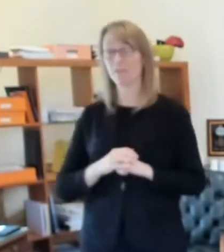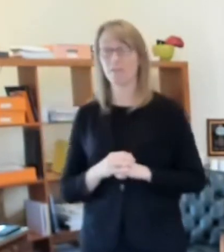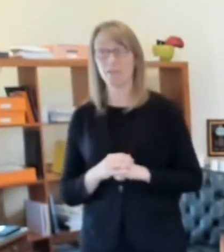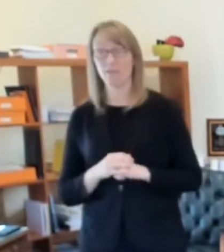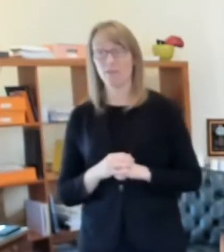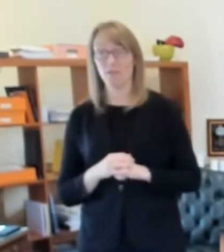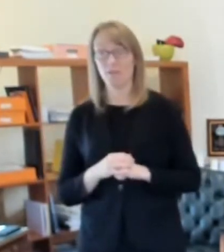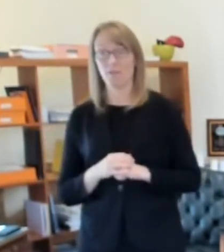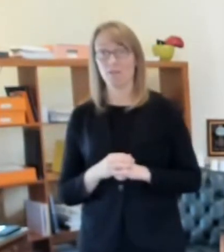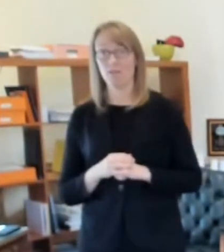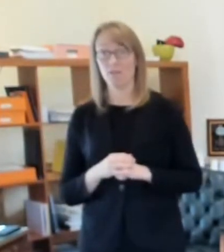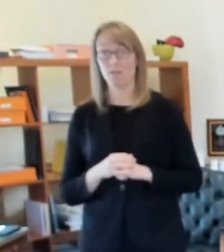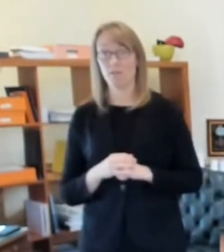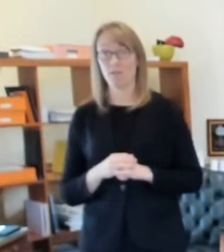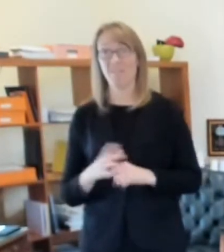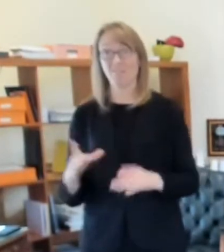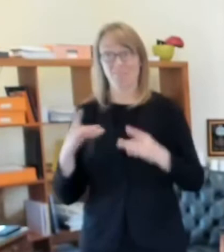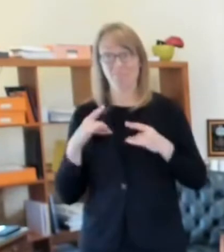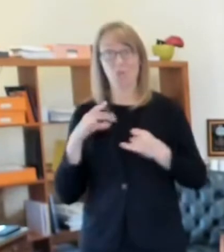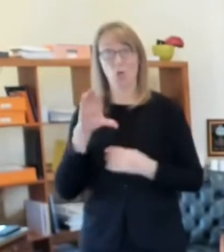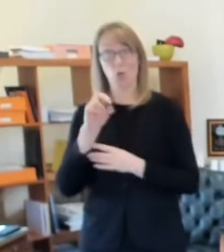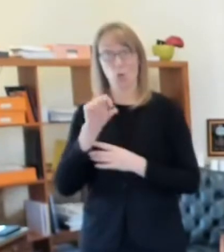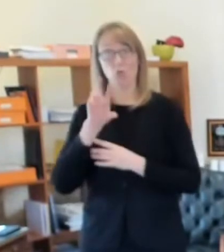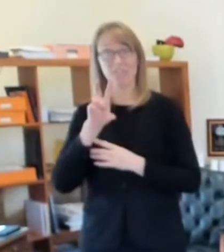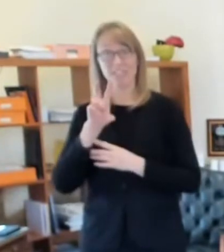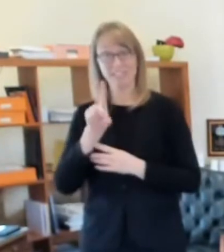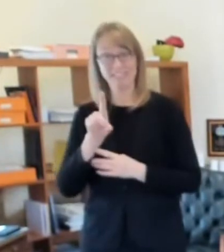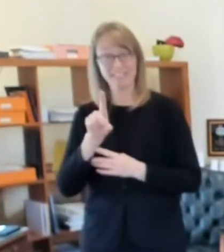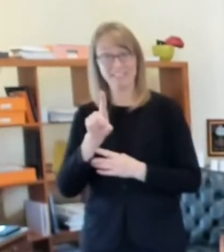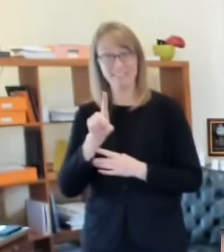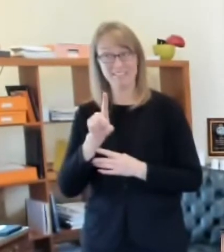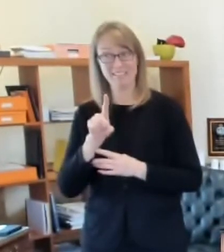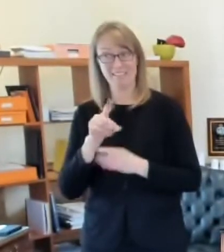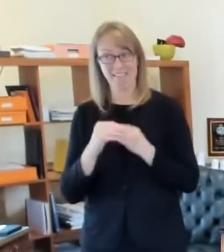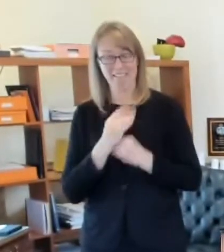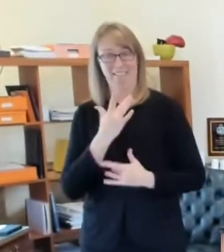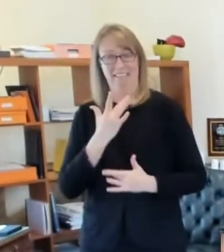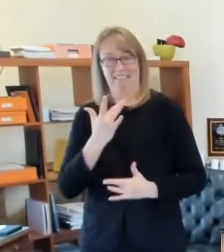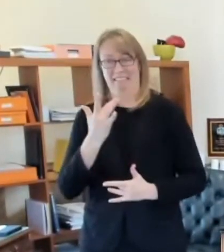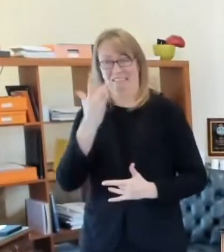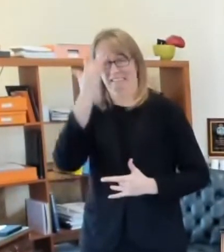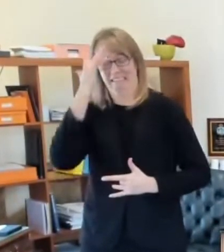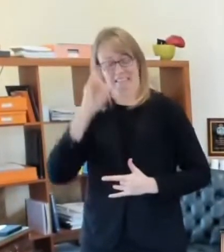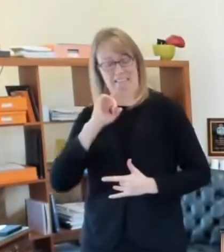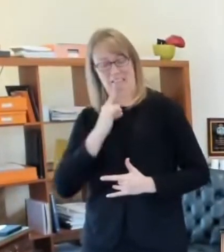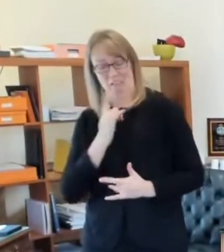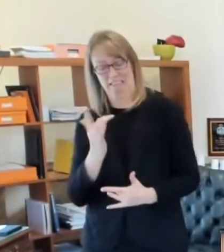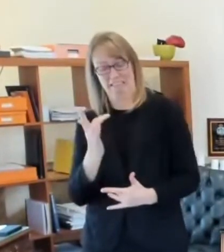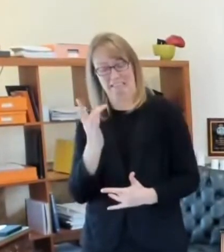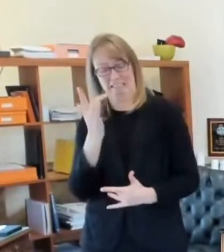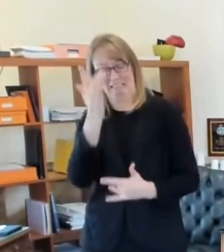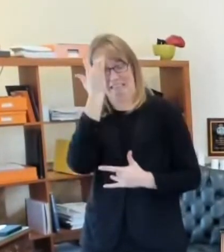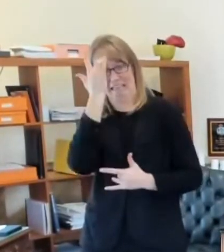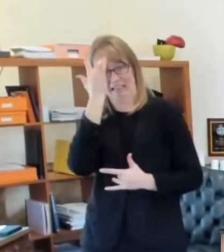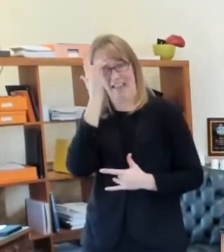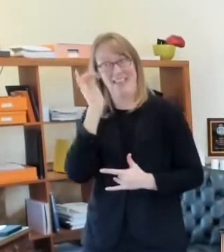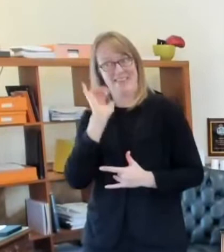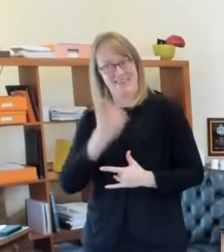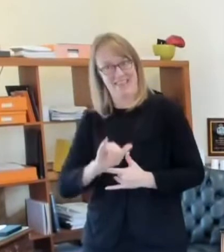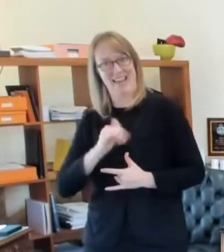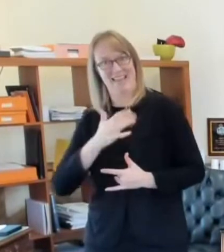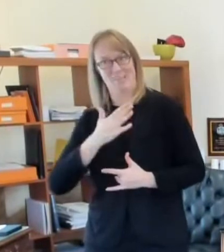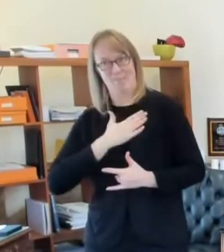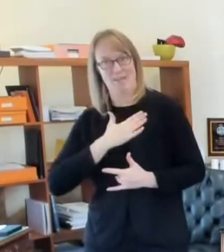sick is higher than my concern about taking a vaccine. But everybody will make that decision